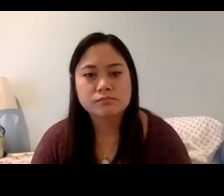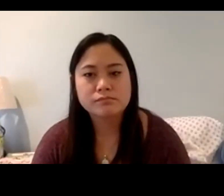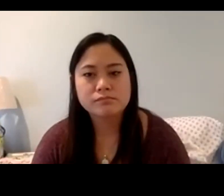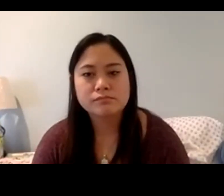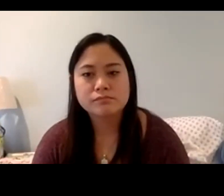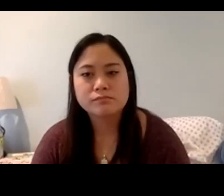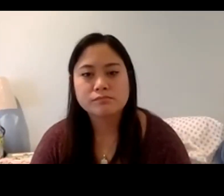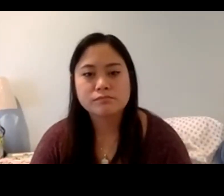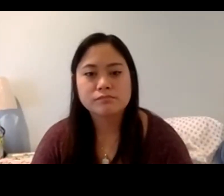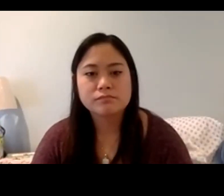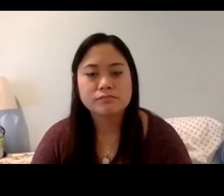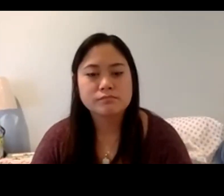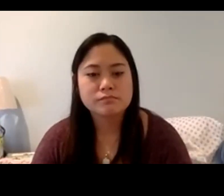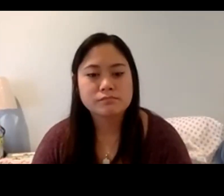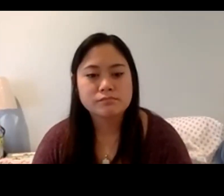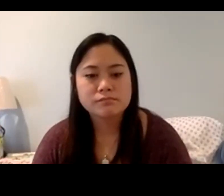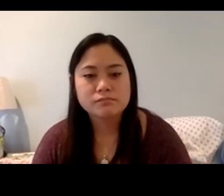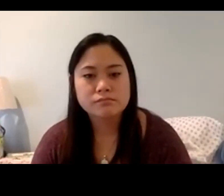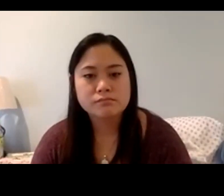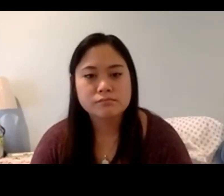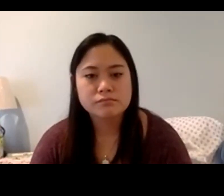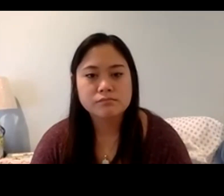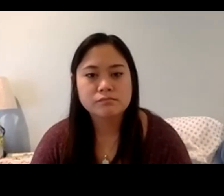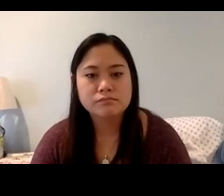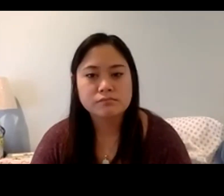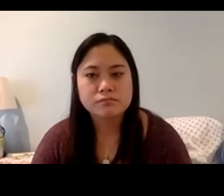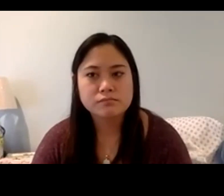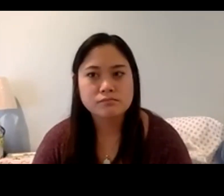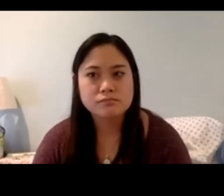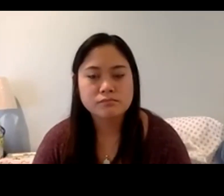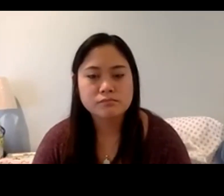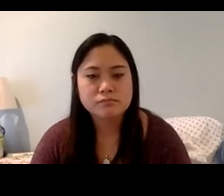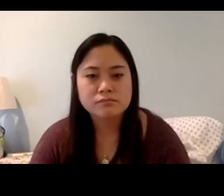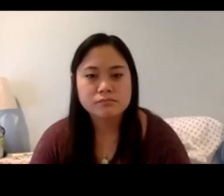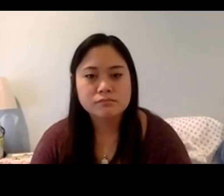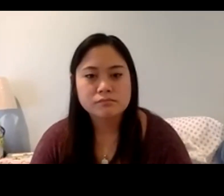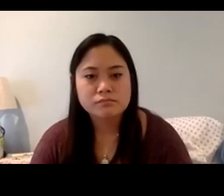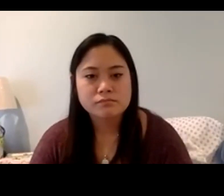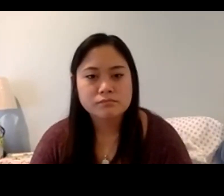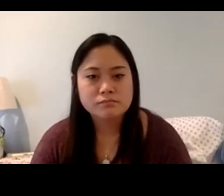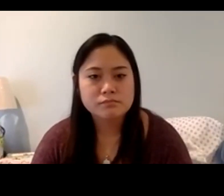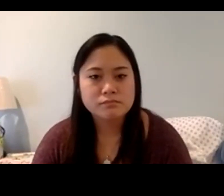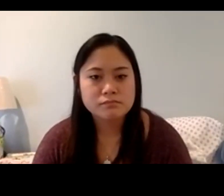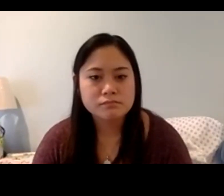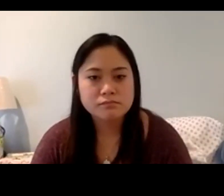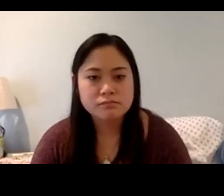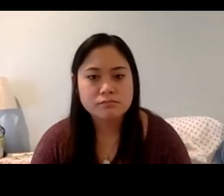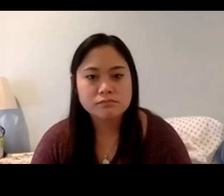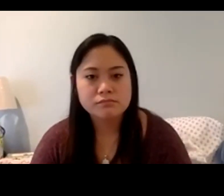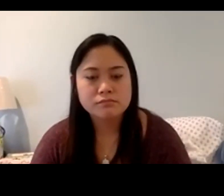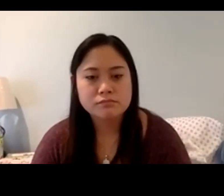right. Well, thank you, everybody, for joining us today. Amanda, thank you again. Look forward to that